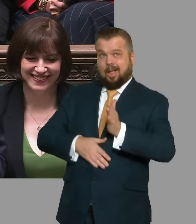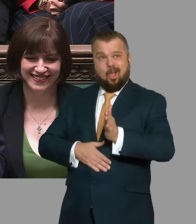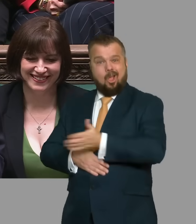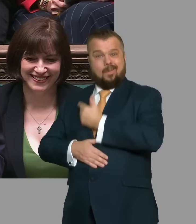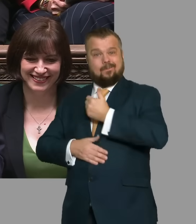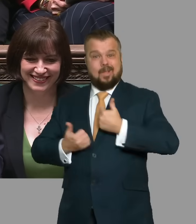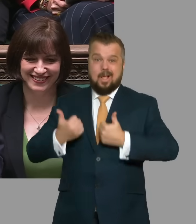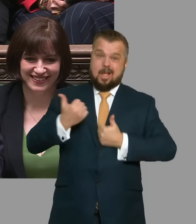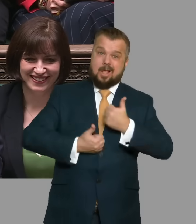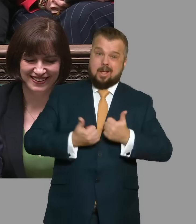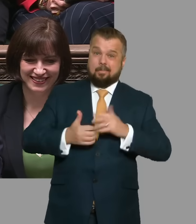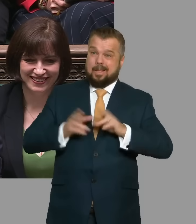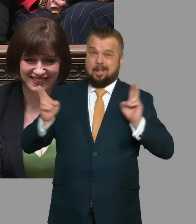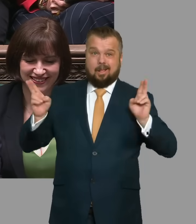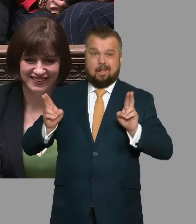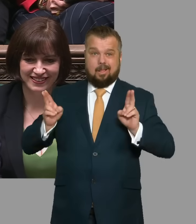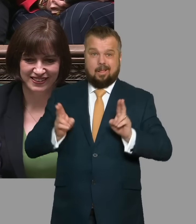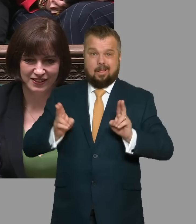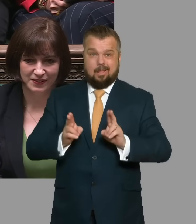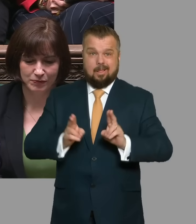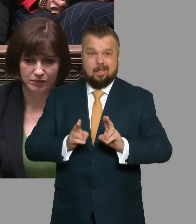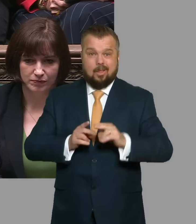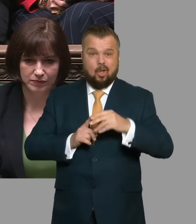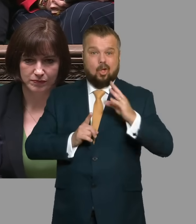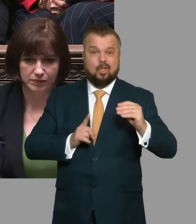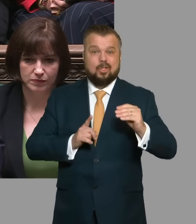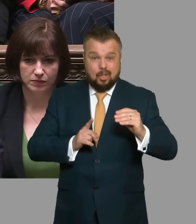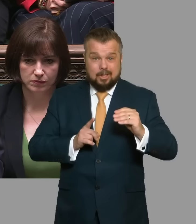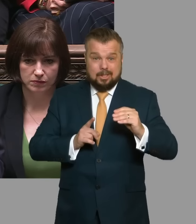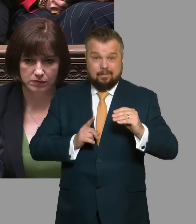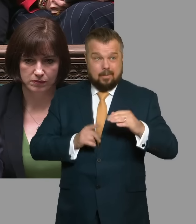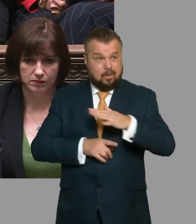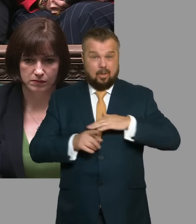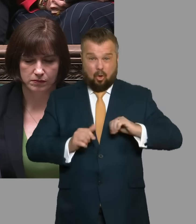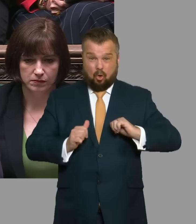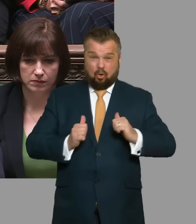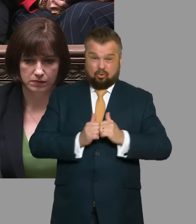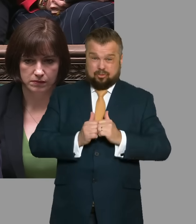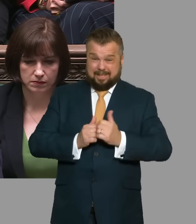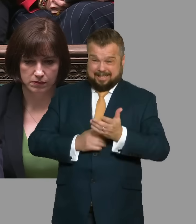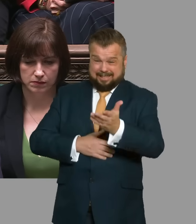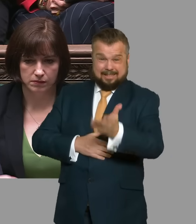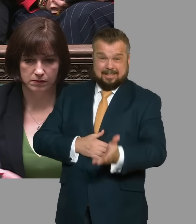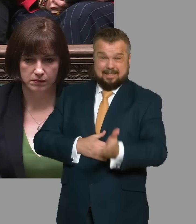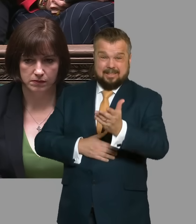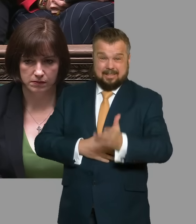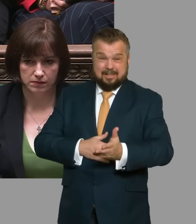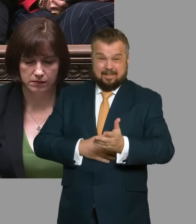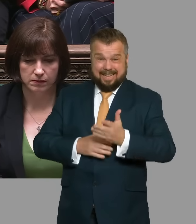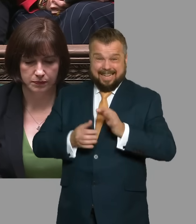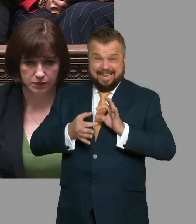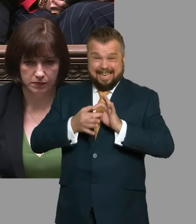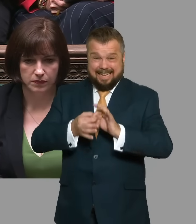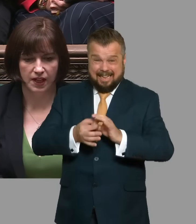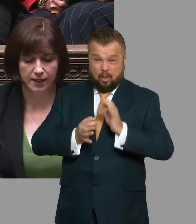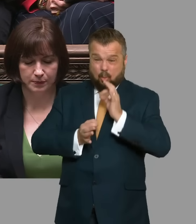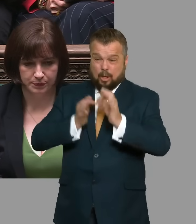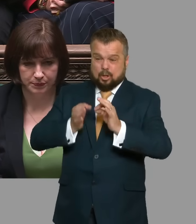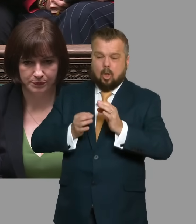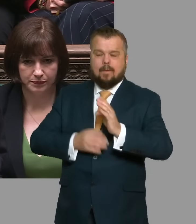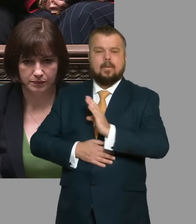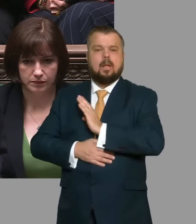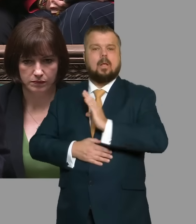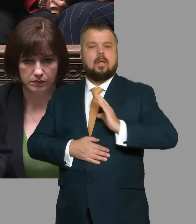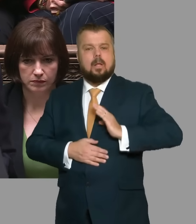veterans' protection, under the last government, they passed legislation which was struck down, leaving our veterans utterly exposed. We're